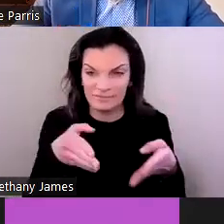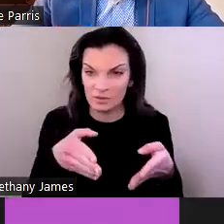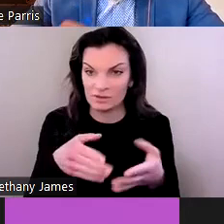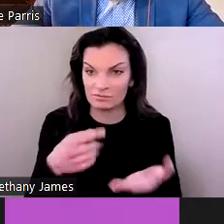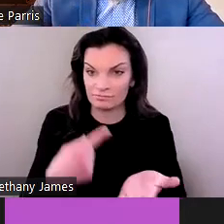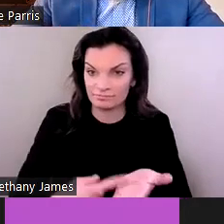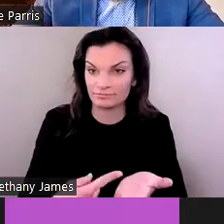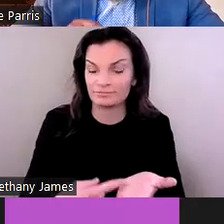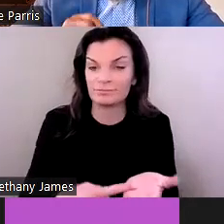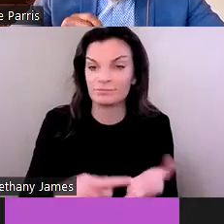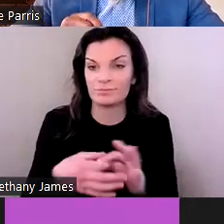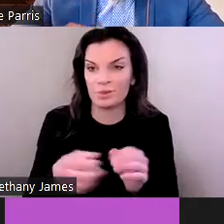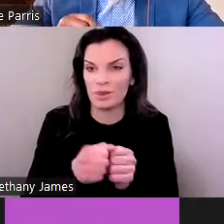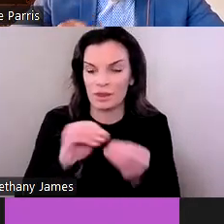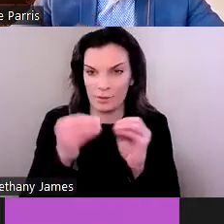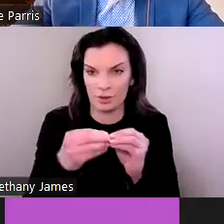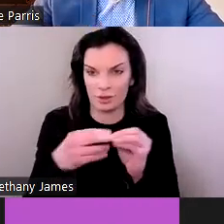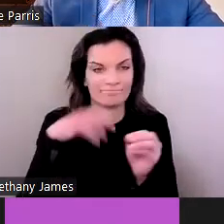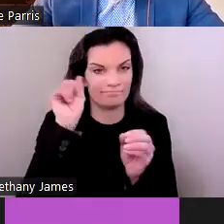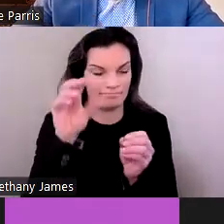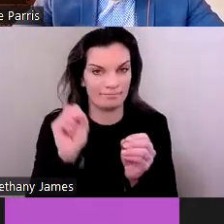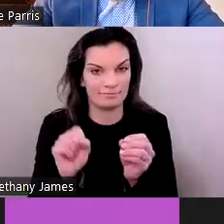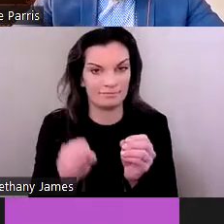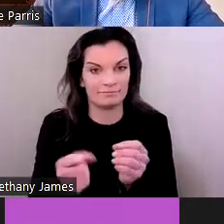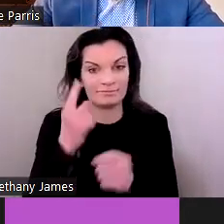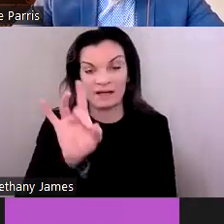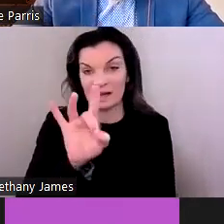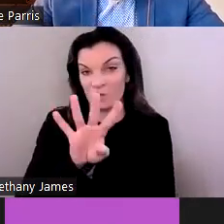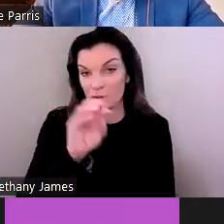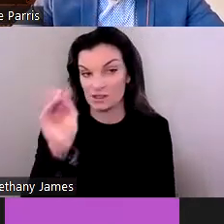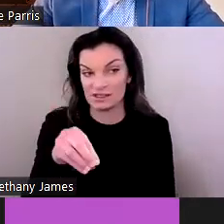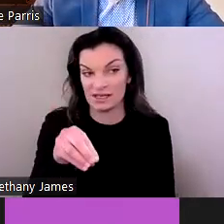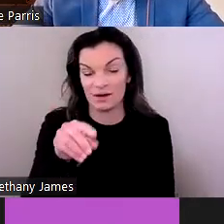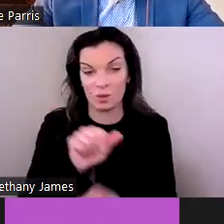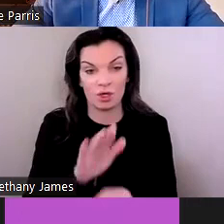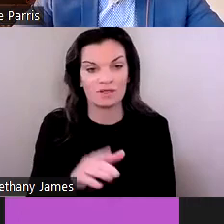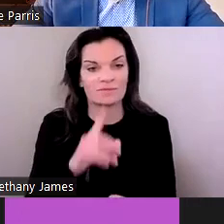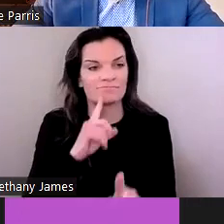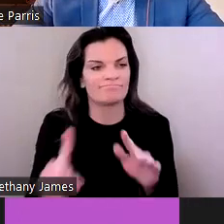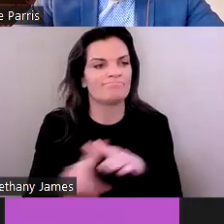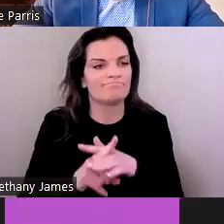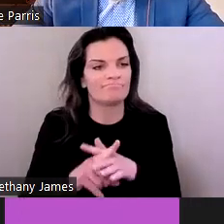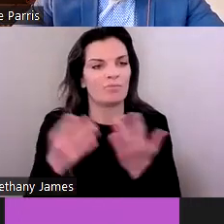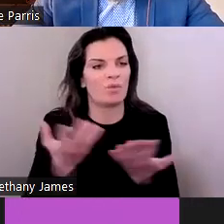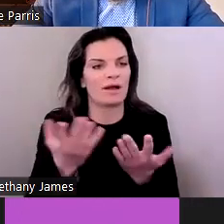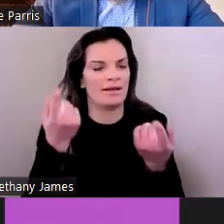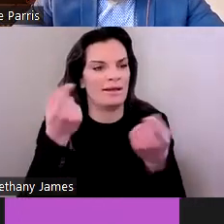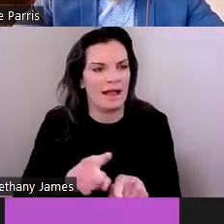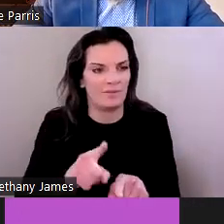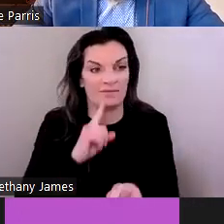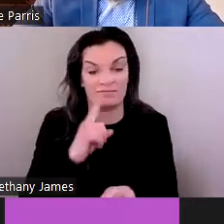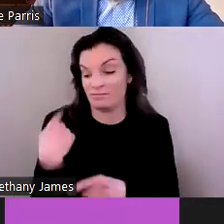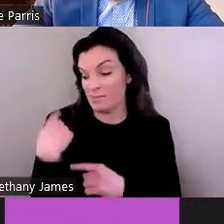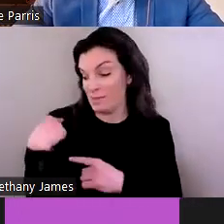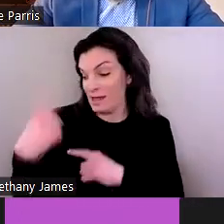a little bit of stats. It says 84% of workers experience at least one mental health challenges within the last